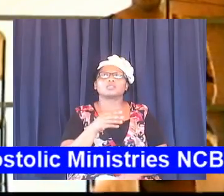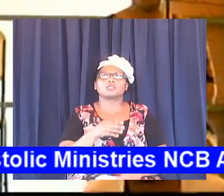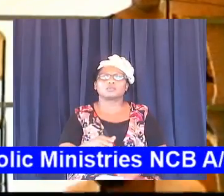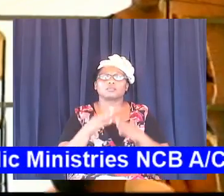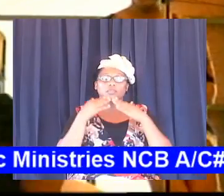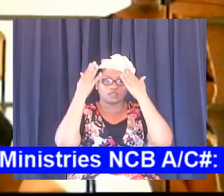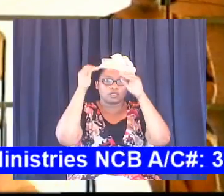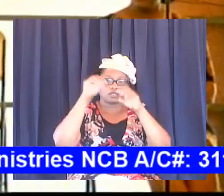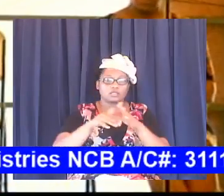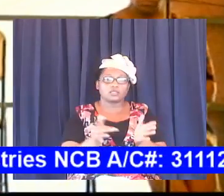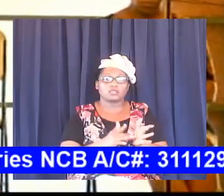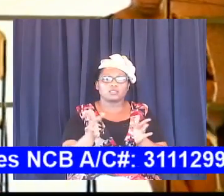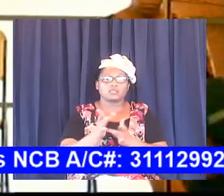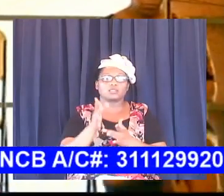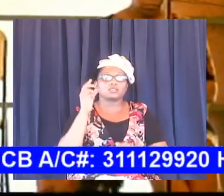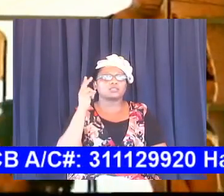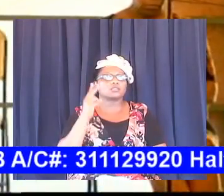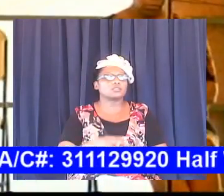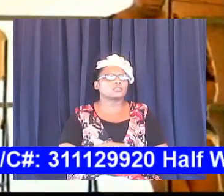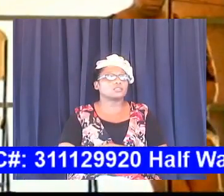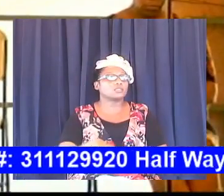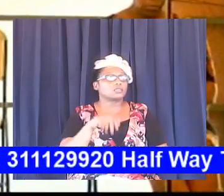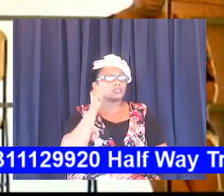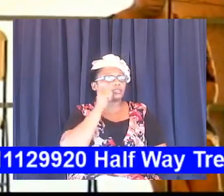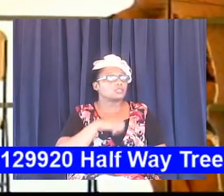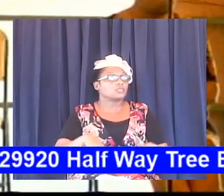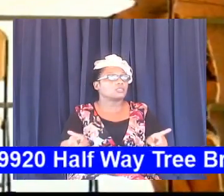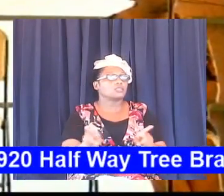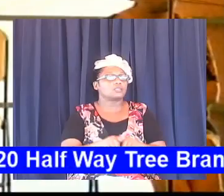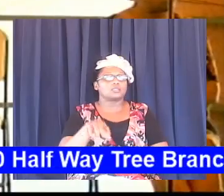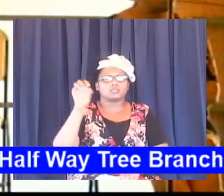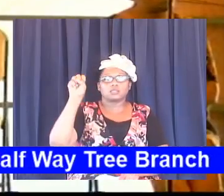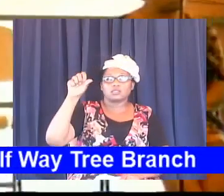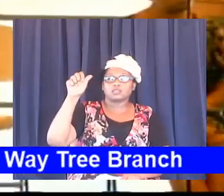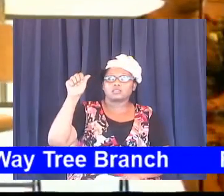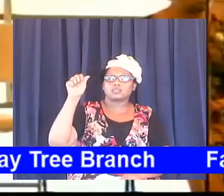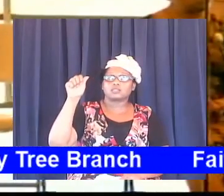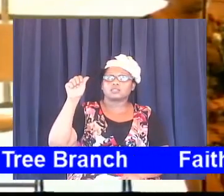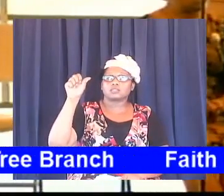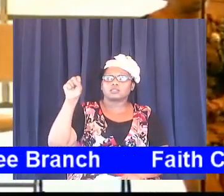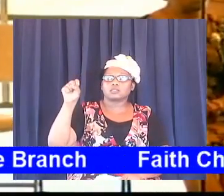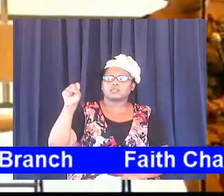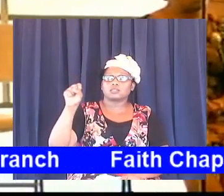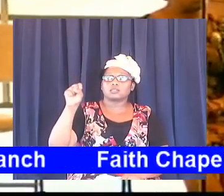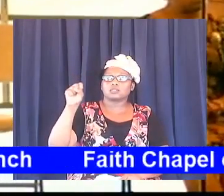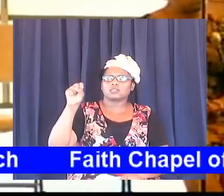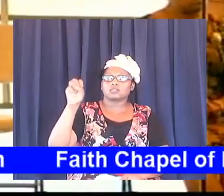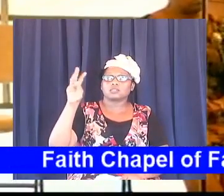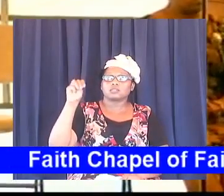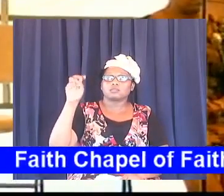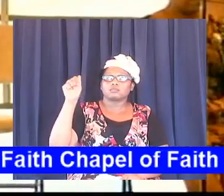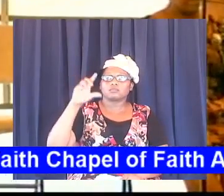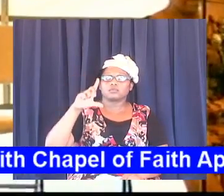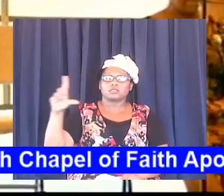Amen. At this time, Sister Small will minister while the offering is being collected.